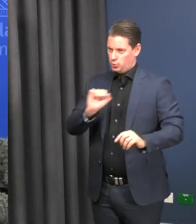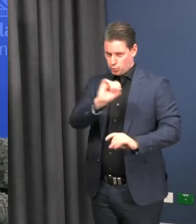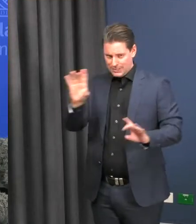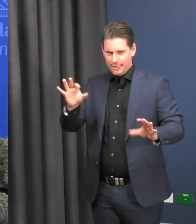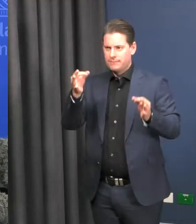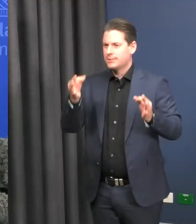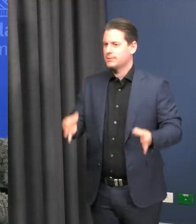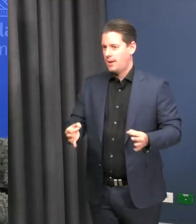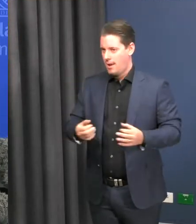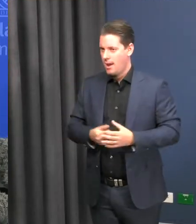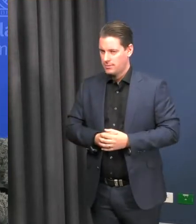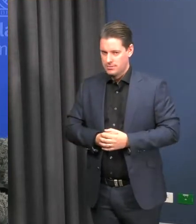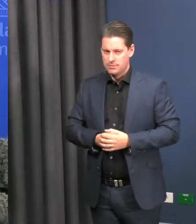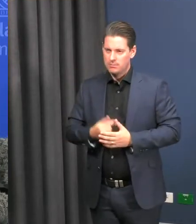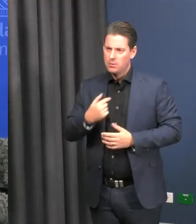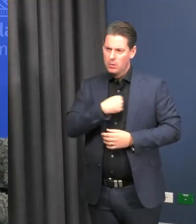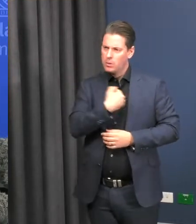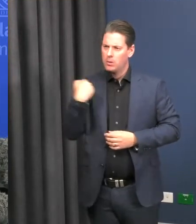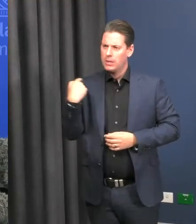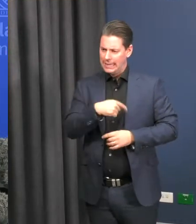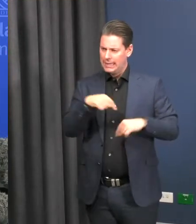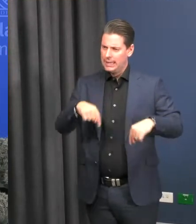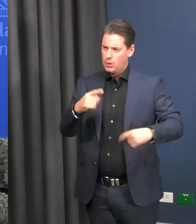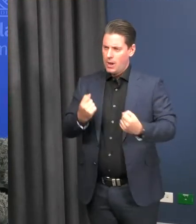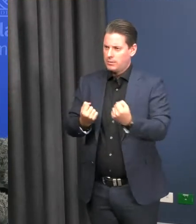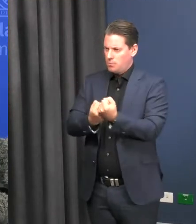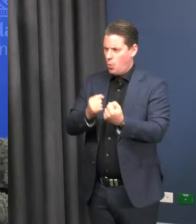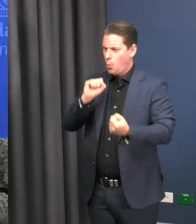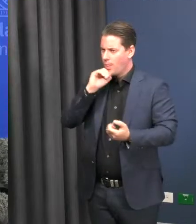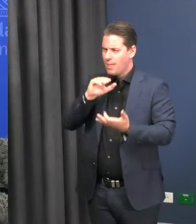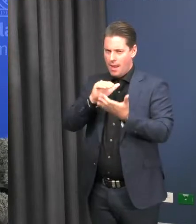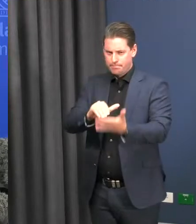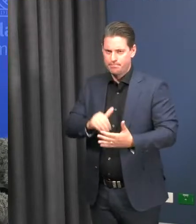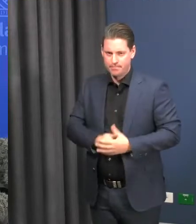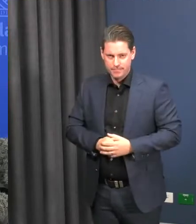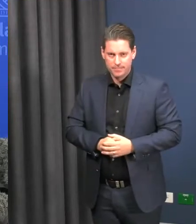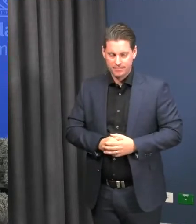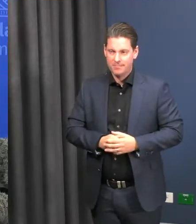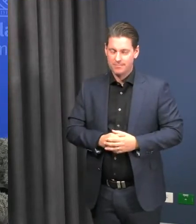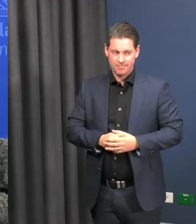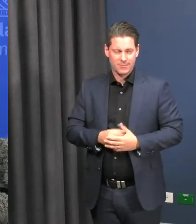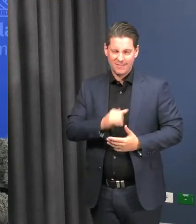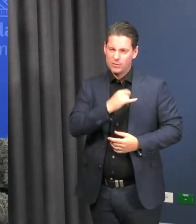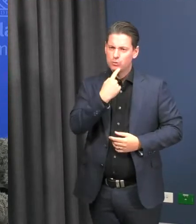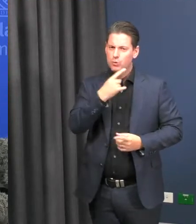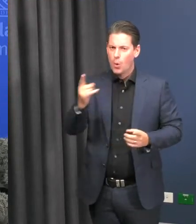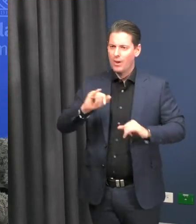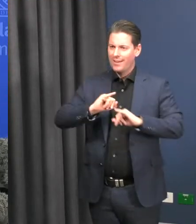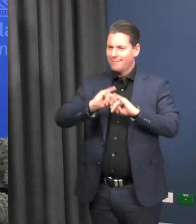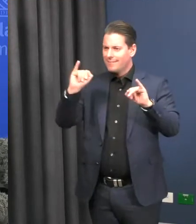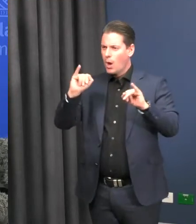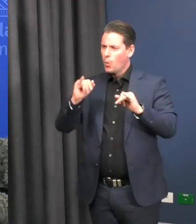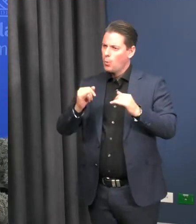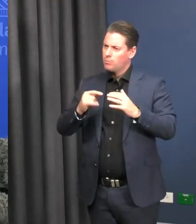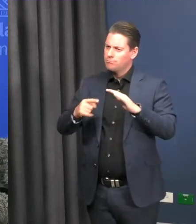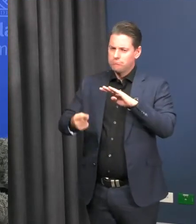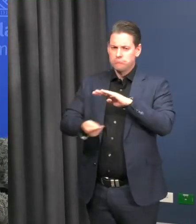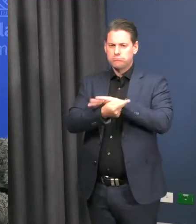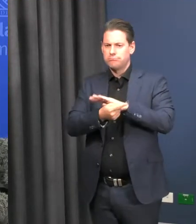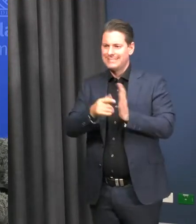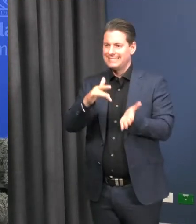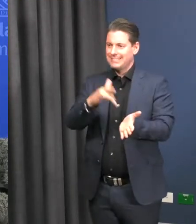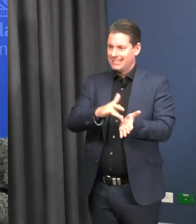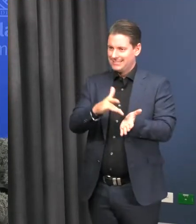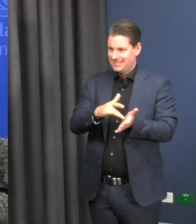emergency services are here to assist. As we heard, evacuation centres of refuge, will